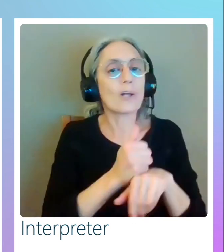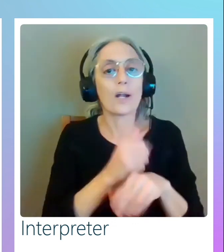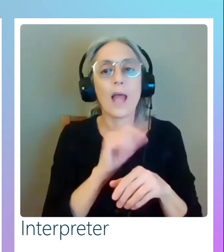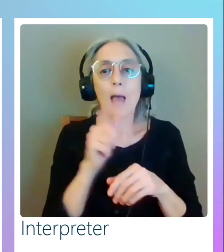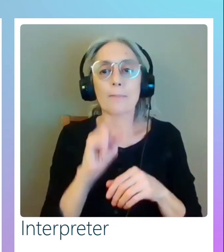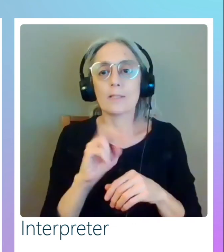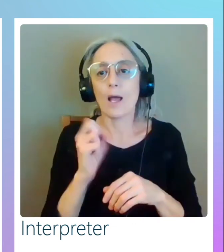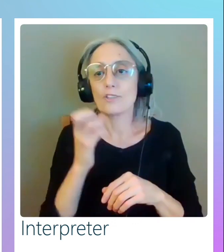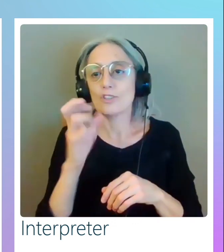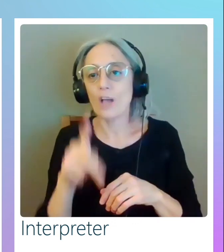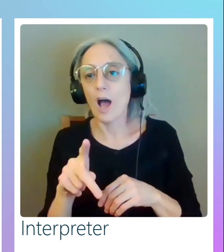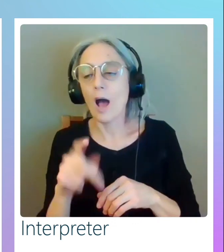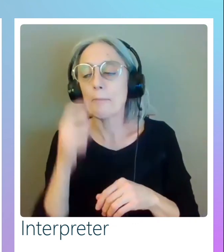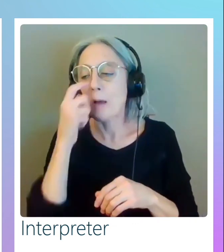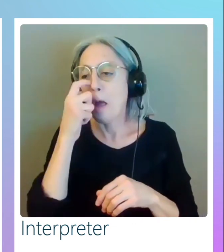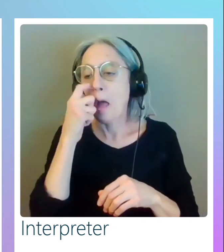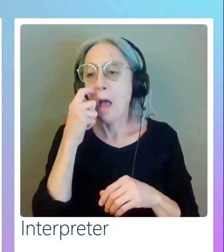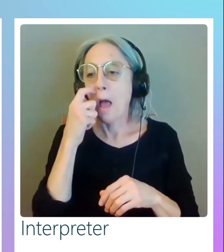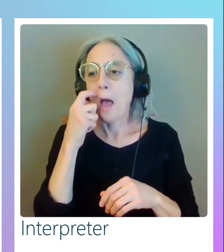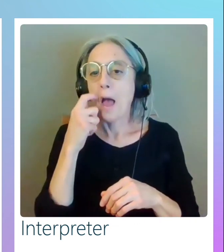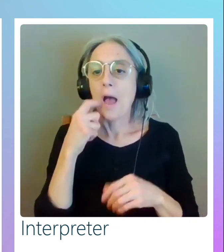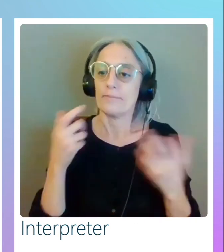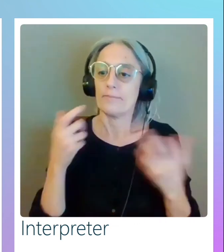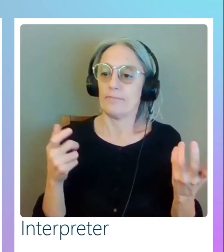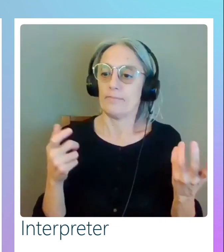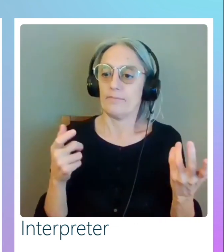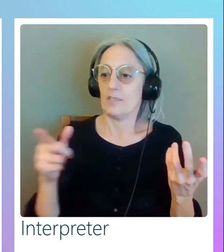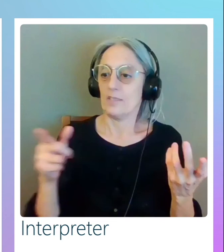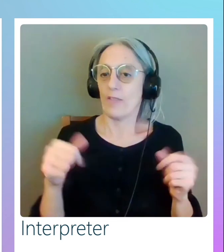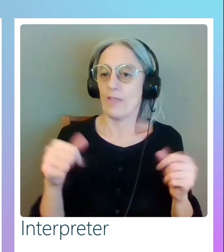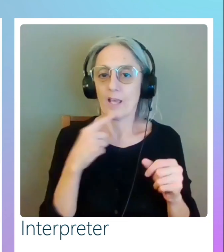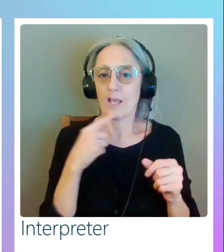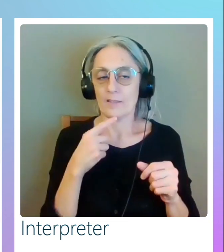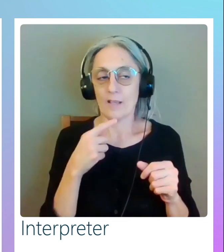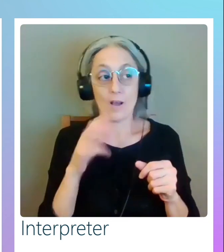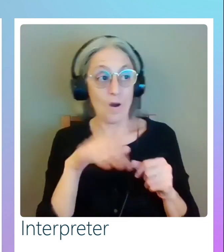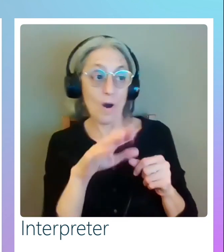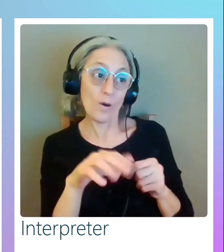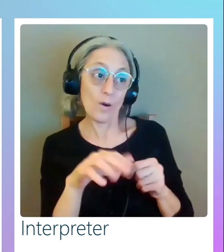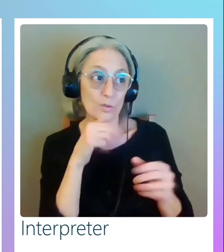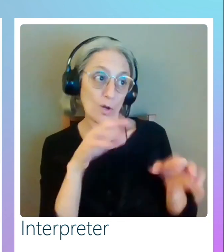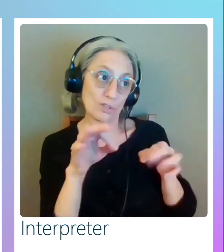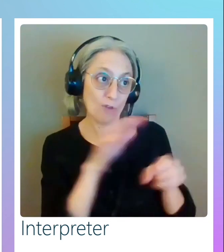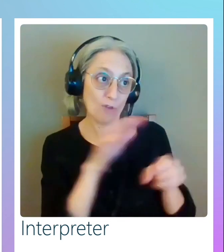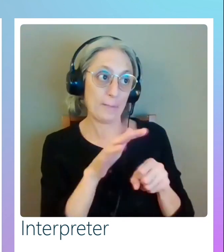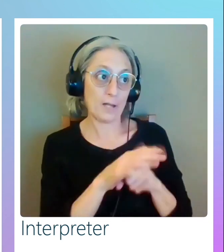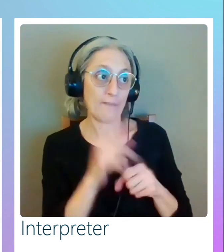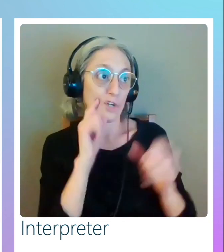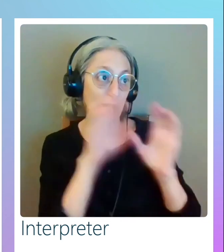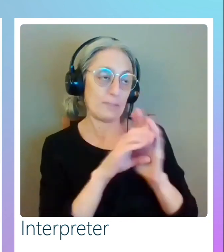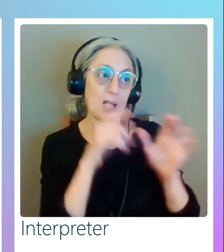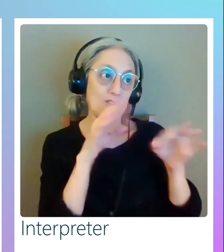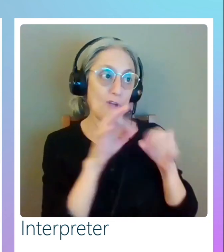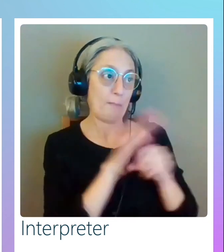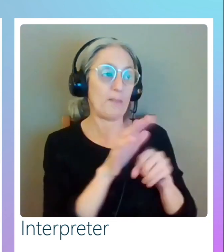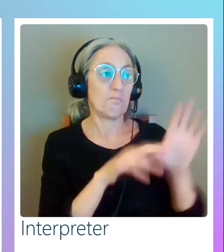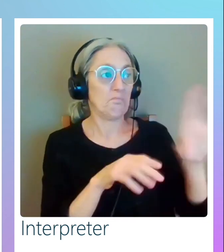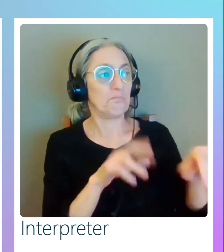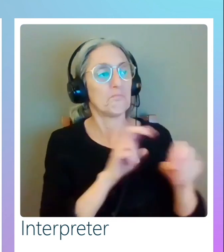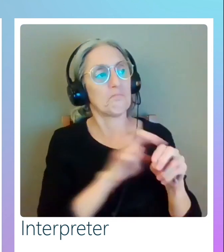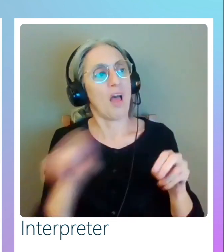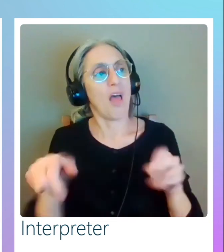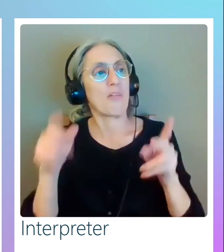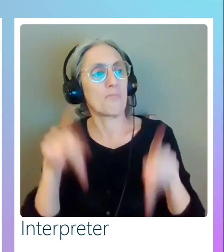They get the power to go in and say, nope, you're not giving me enough descriptions on your images. So I'm going to go to another person